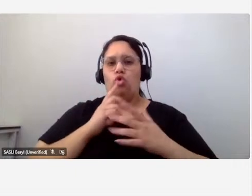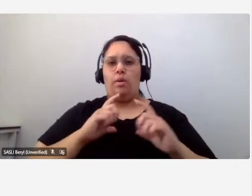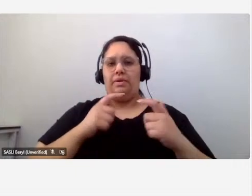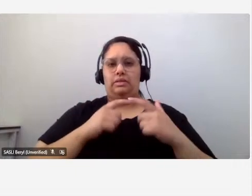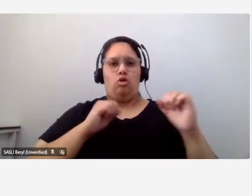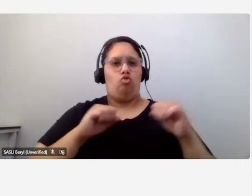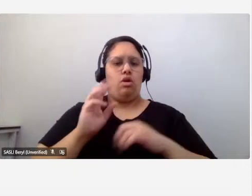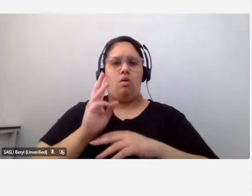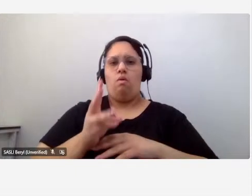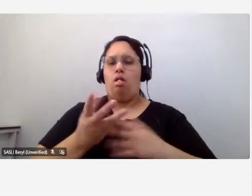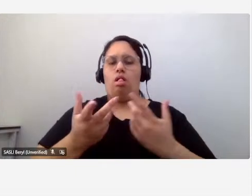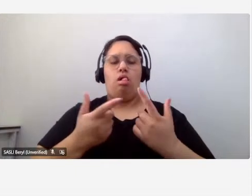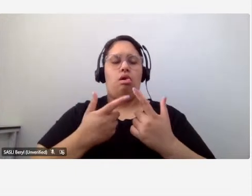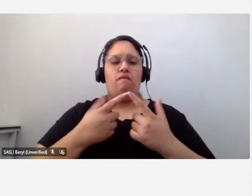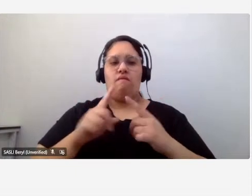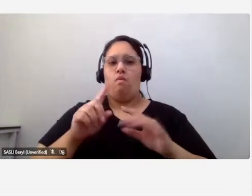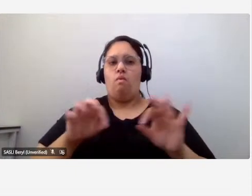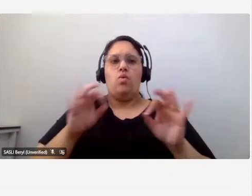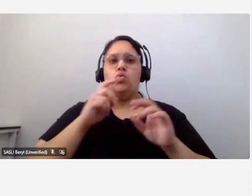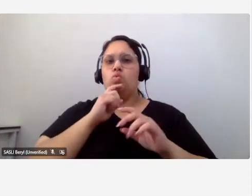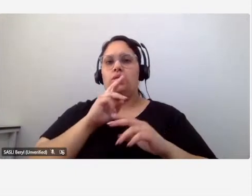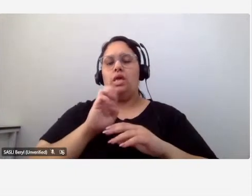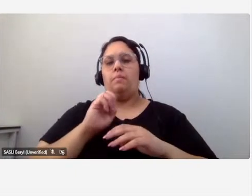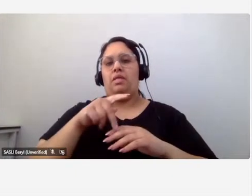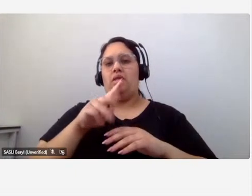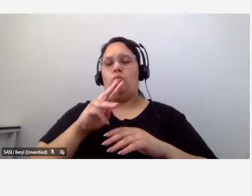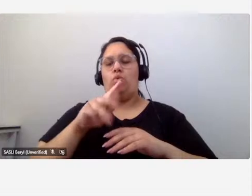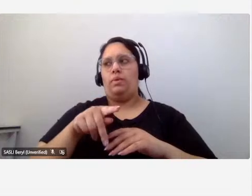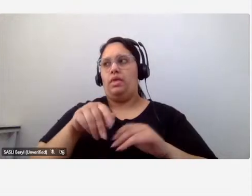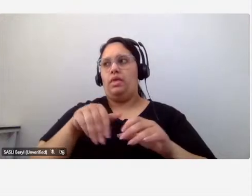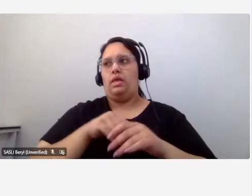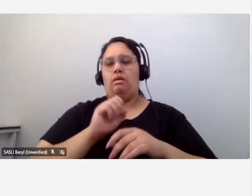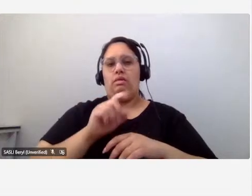agree on the perpetual use of EPWP in this instance.